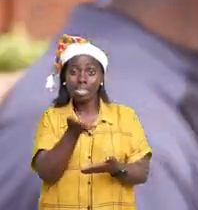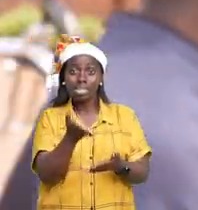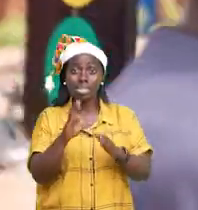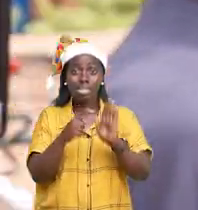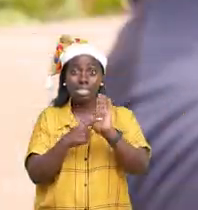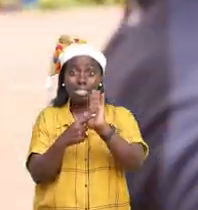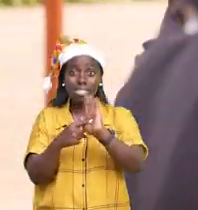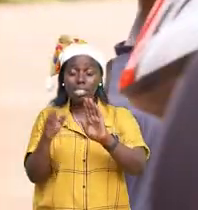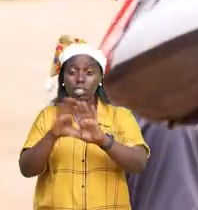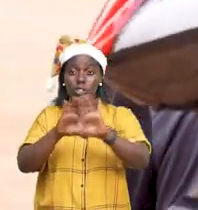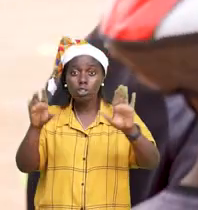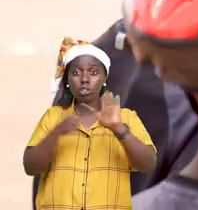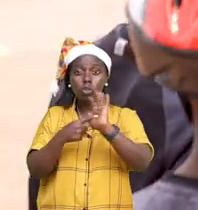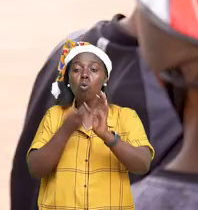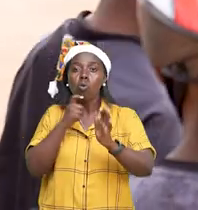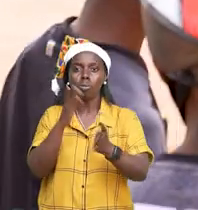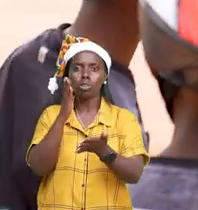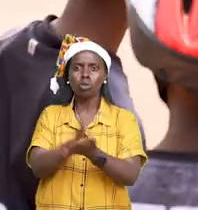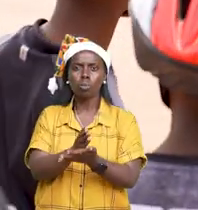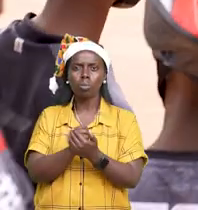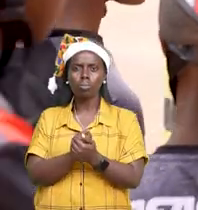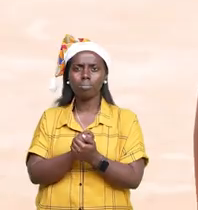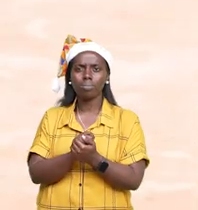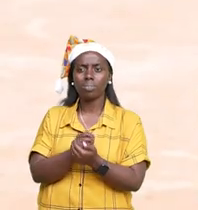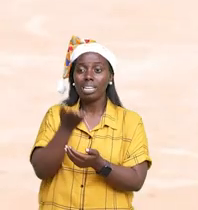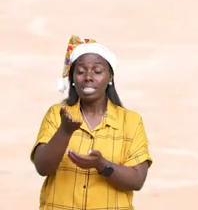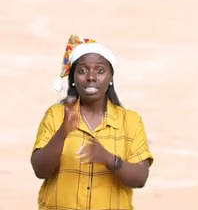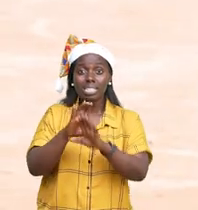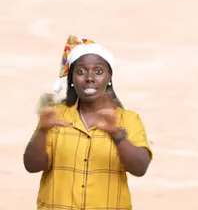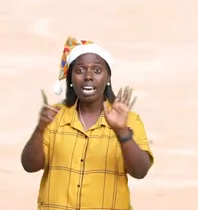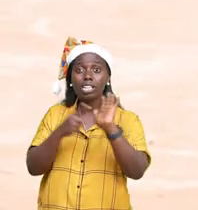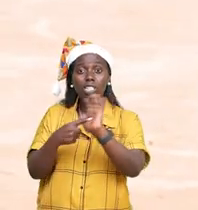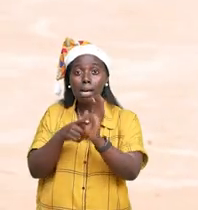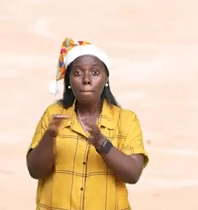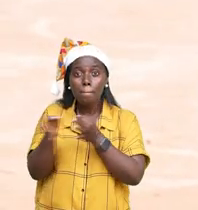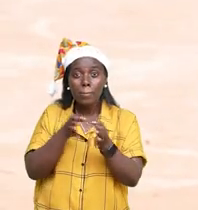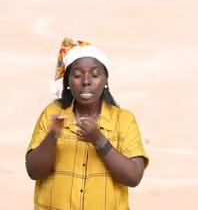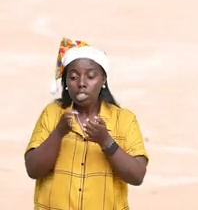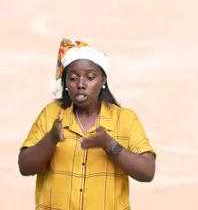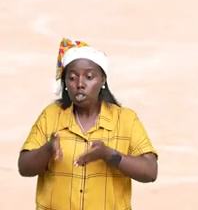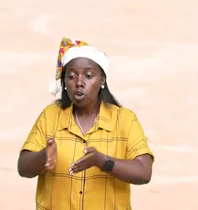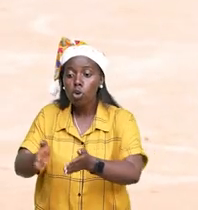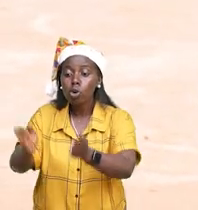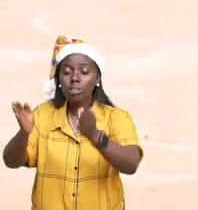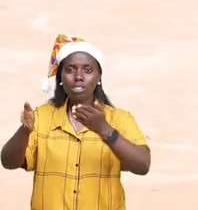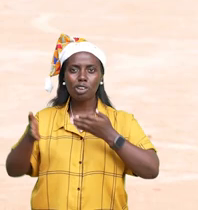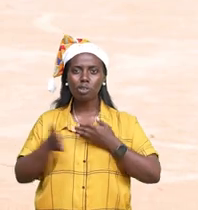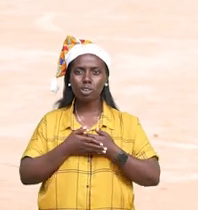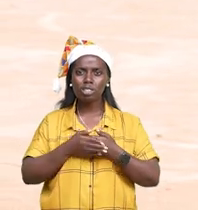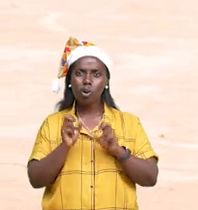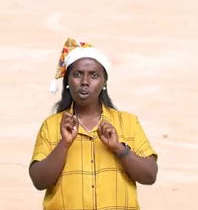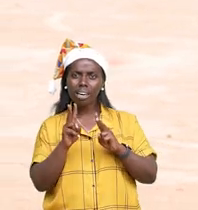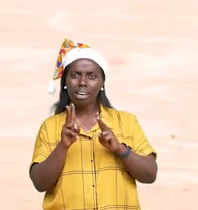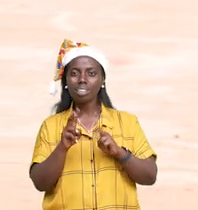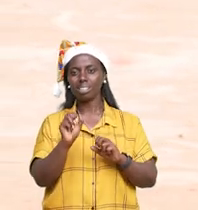This sign shows you have to stop. This sign means the road is closed,